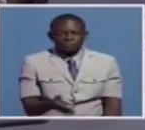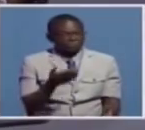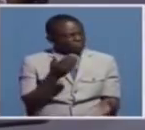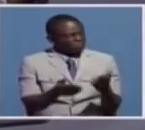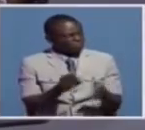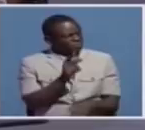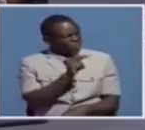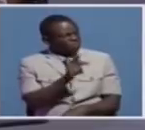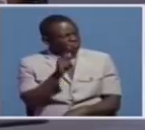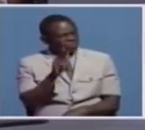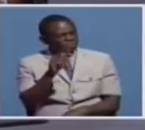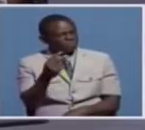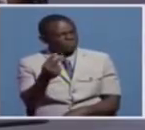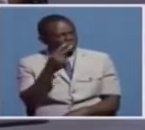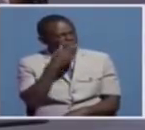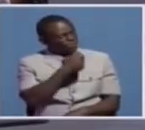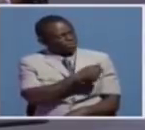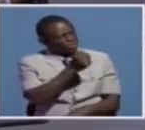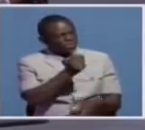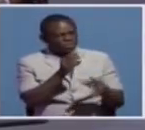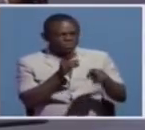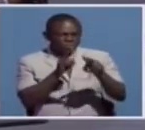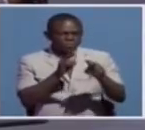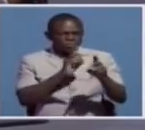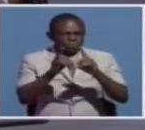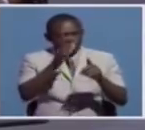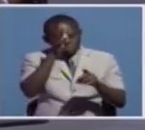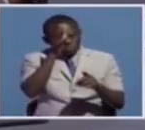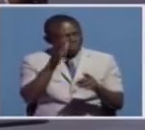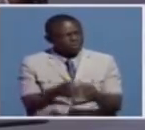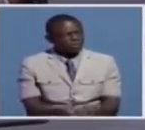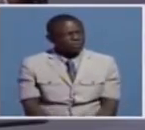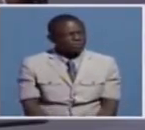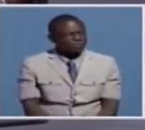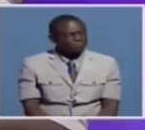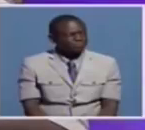him. I like that. Well, I would say that,